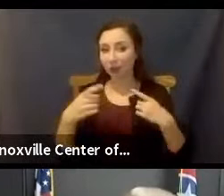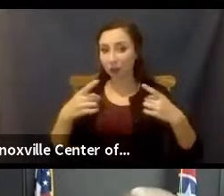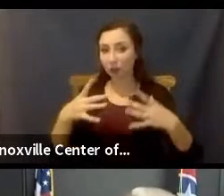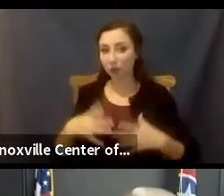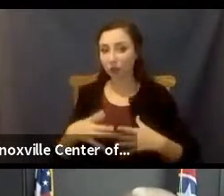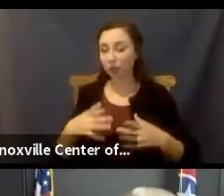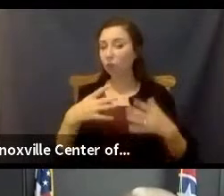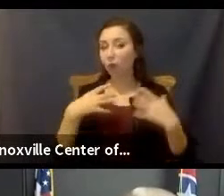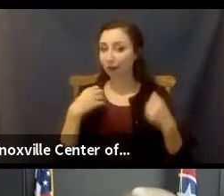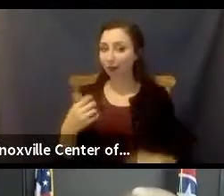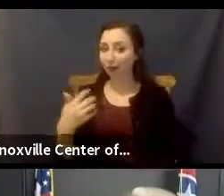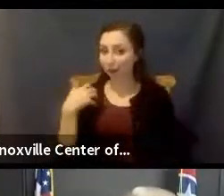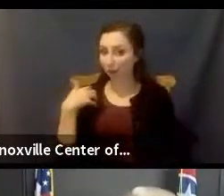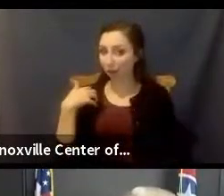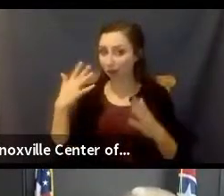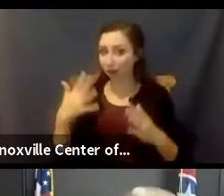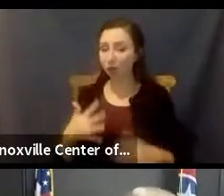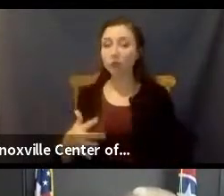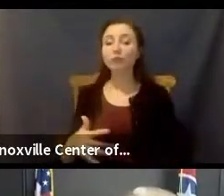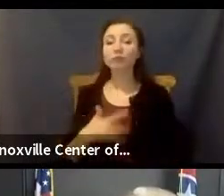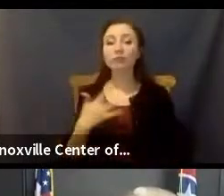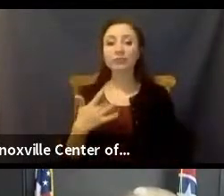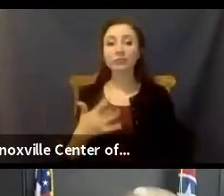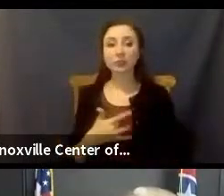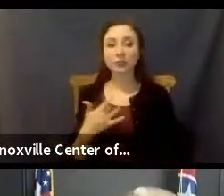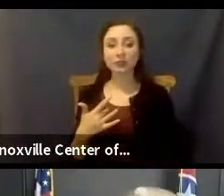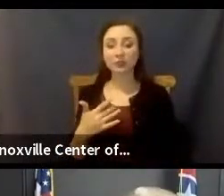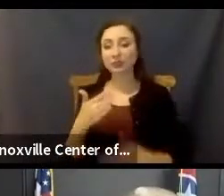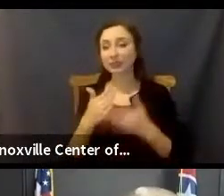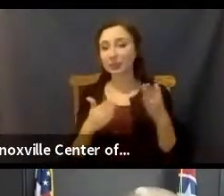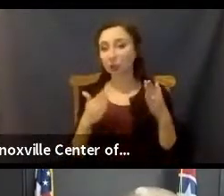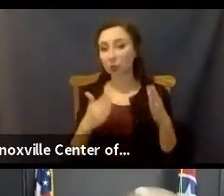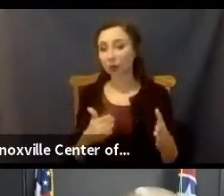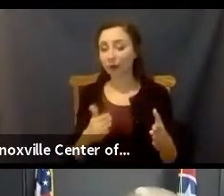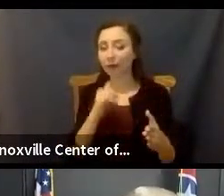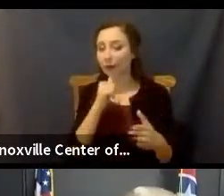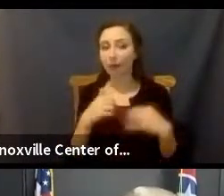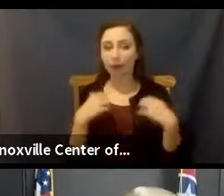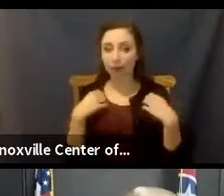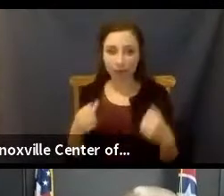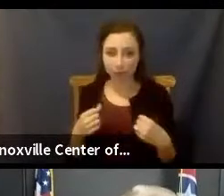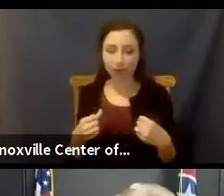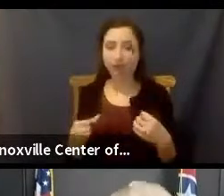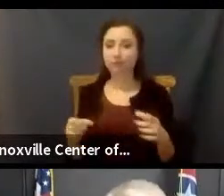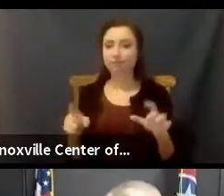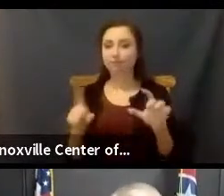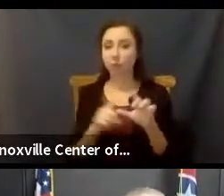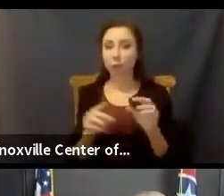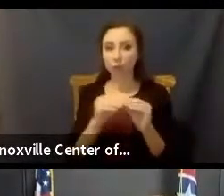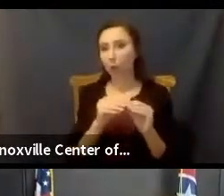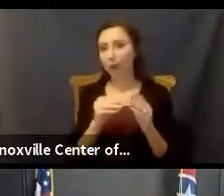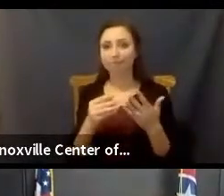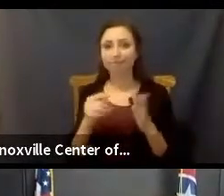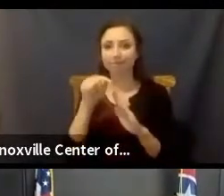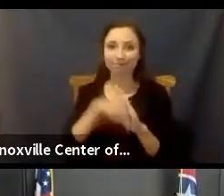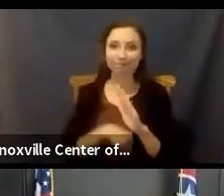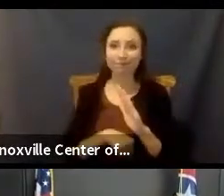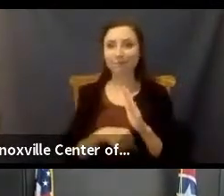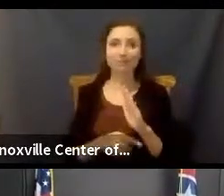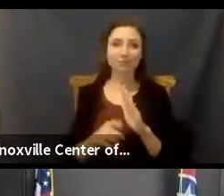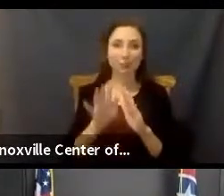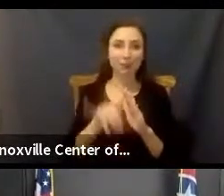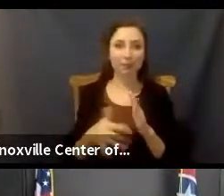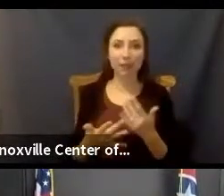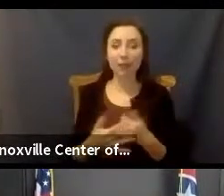officer feels to be, in some sense or another, I'm just going to say unhealthy. The language is much more legalistic than